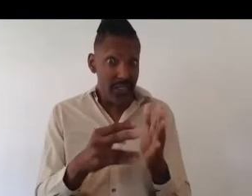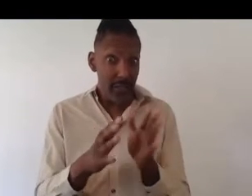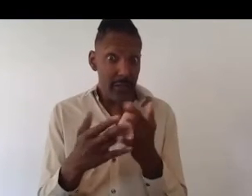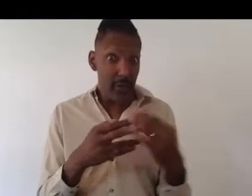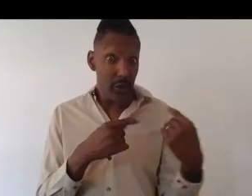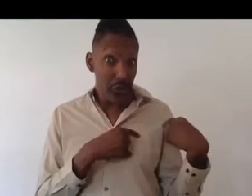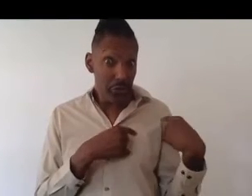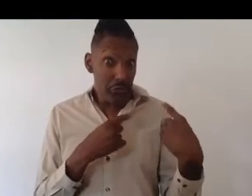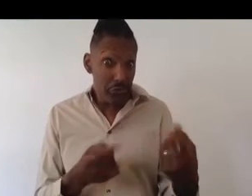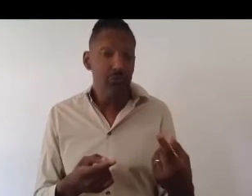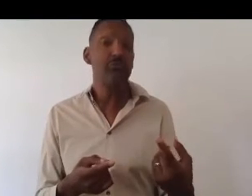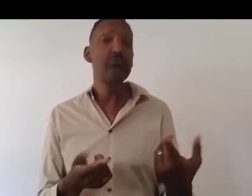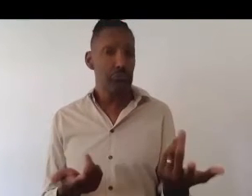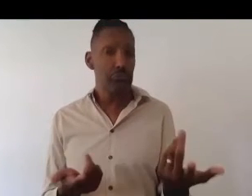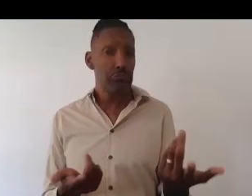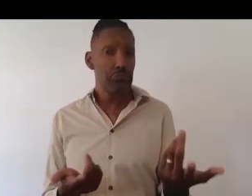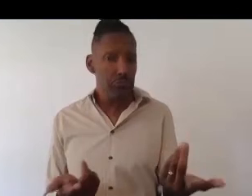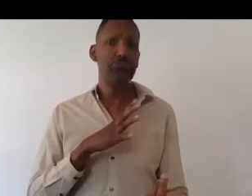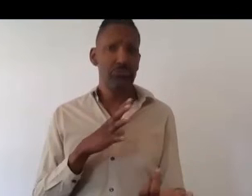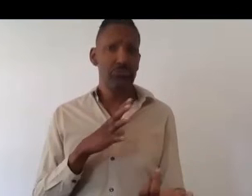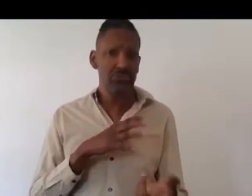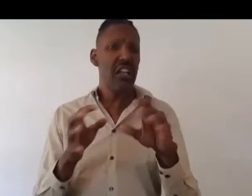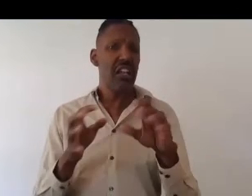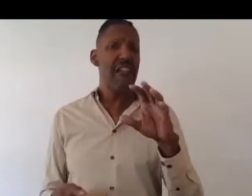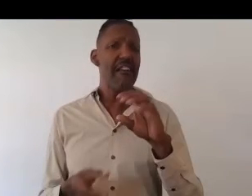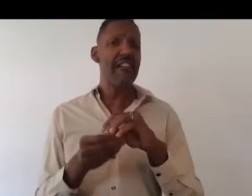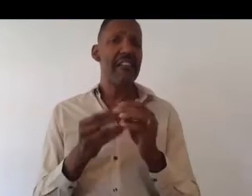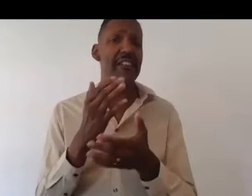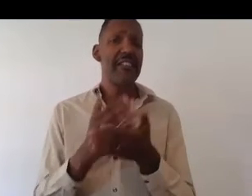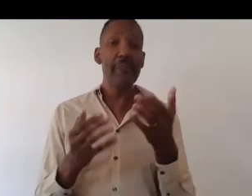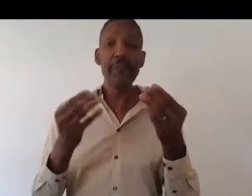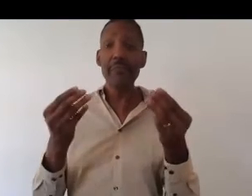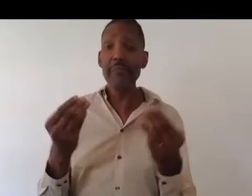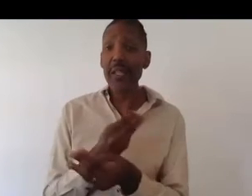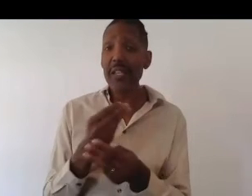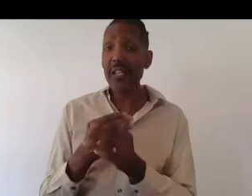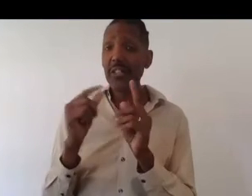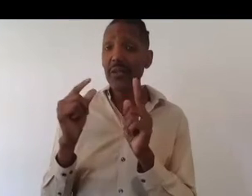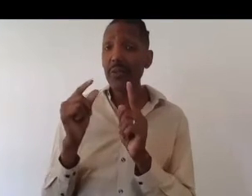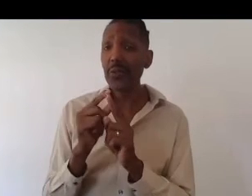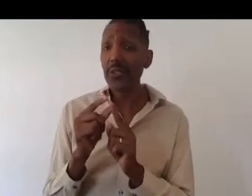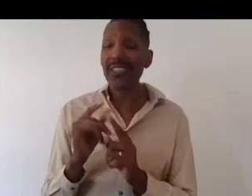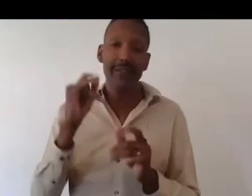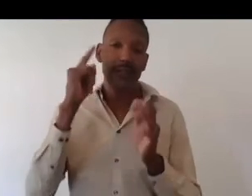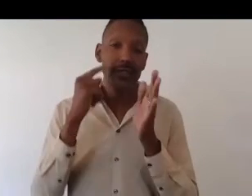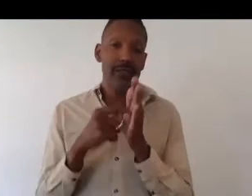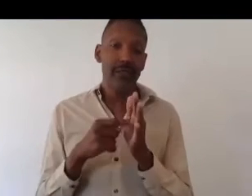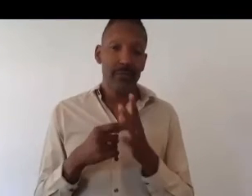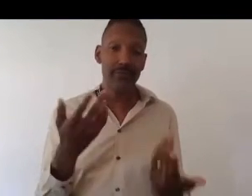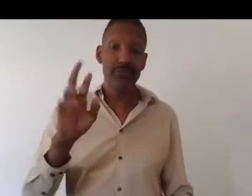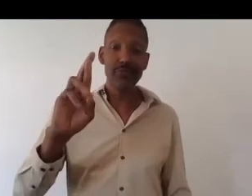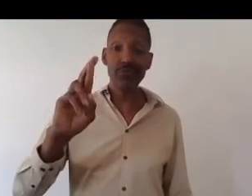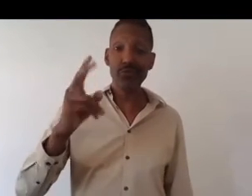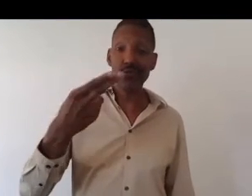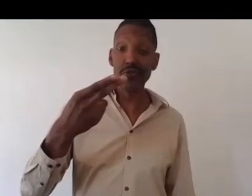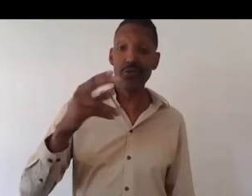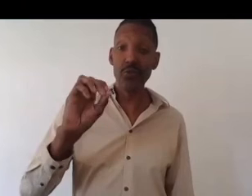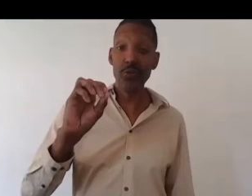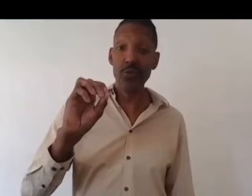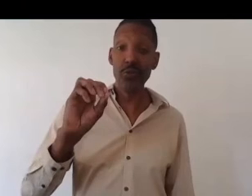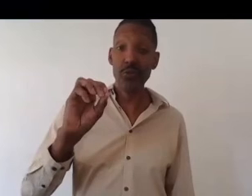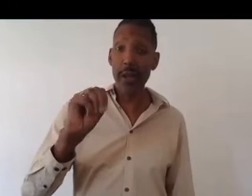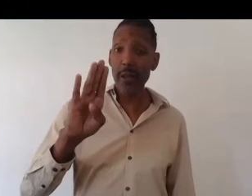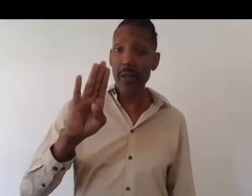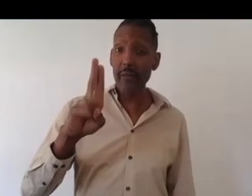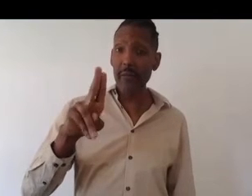kids? Where's the math in there? Can you use some wonderful geometry terms like rhombus and help kids figure out what a